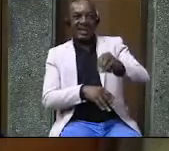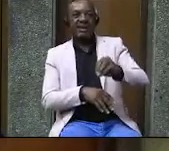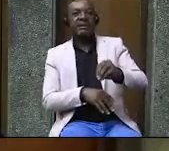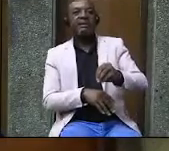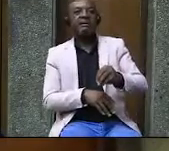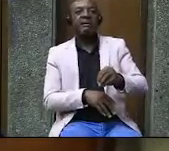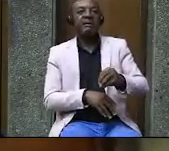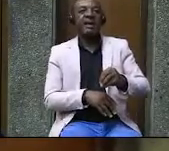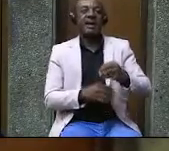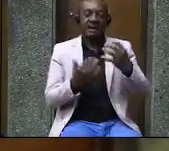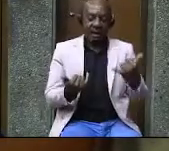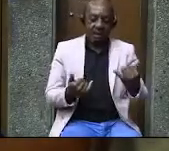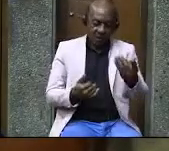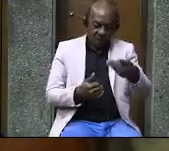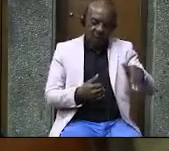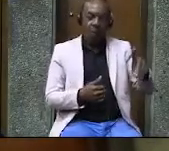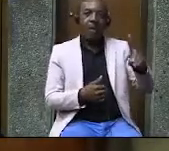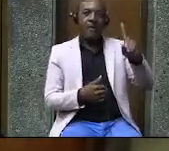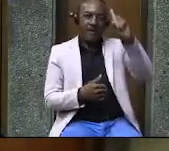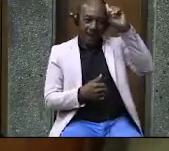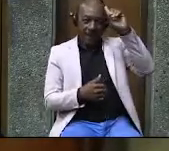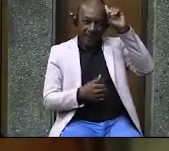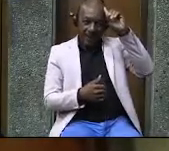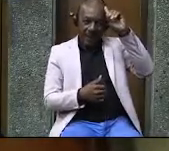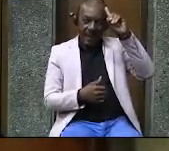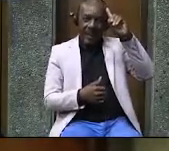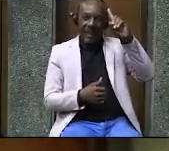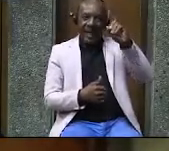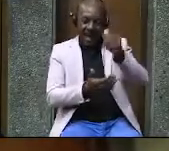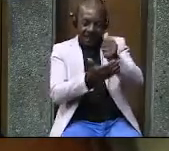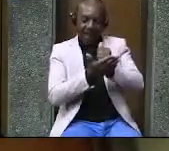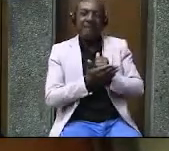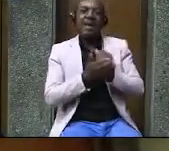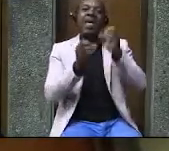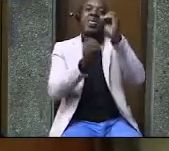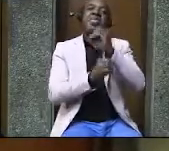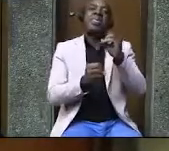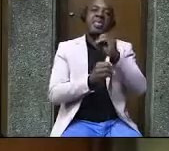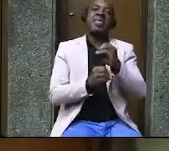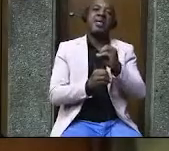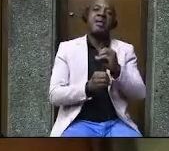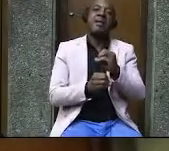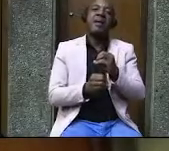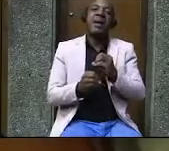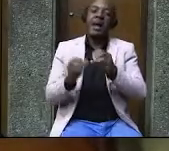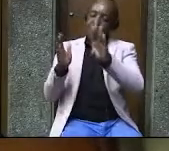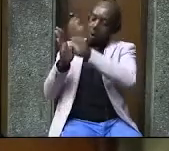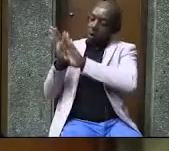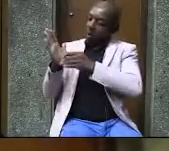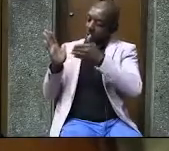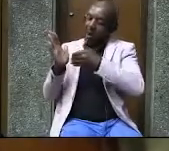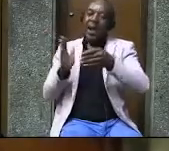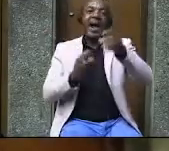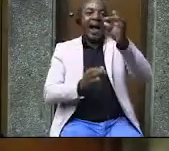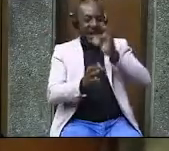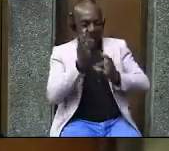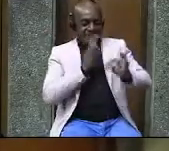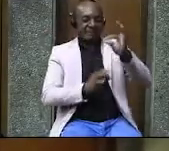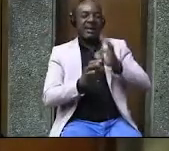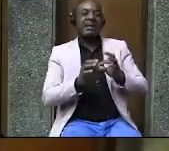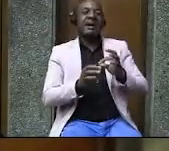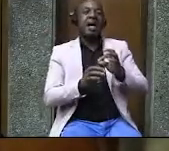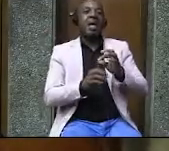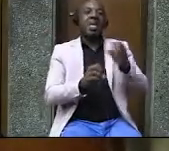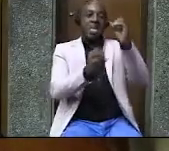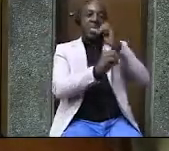not represented. And the fact that it's not being mentioned, it is a butata, because they are channeling our thoughts, they are channeling us.